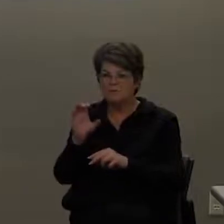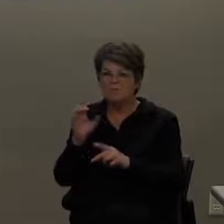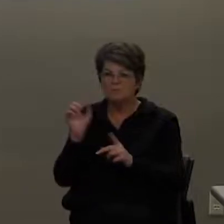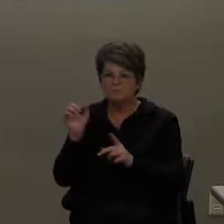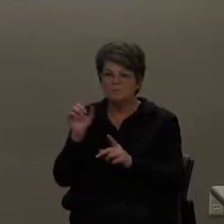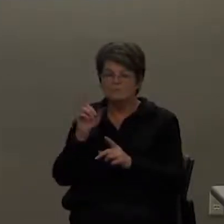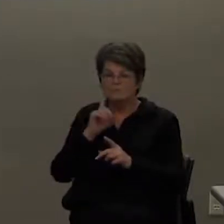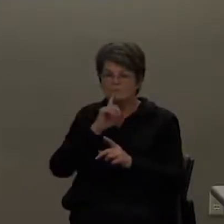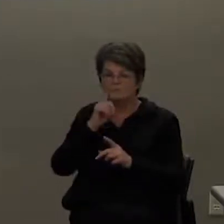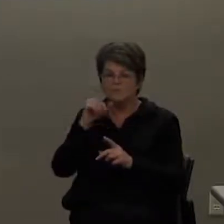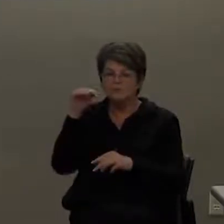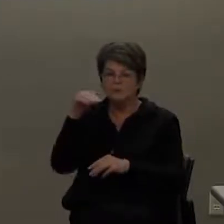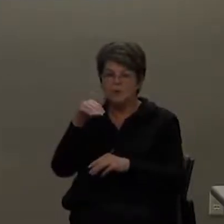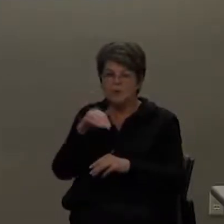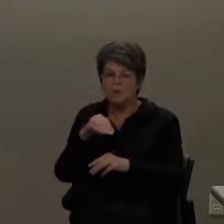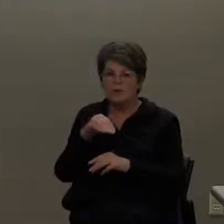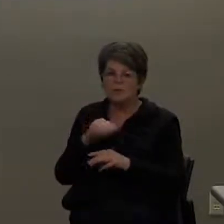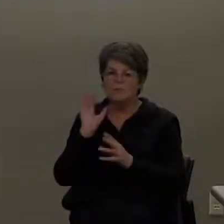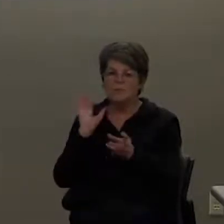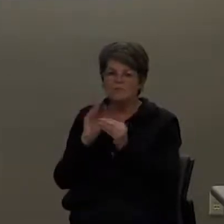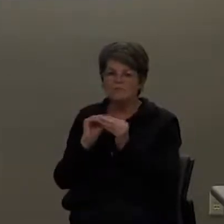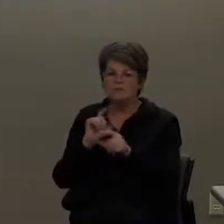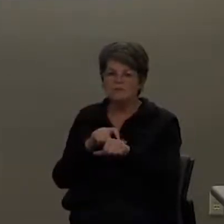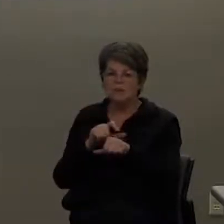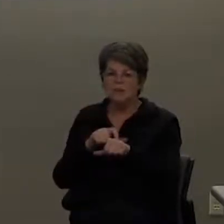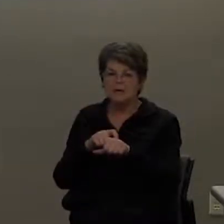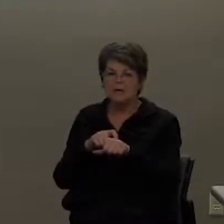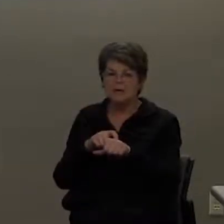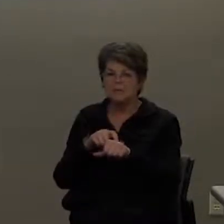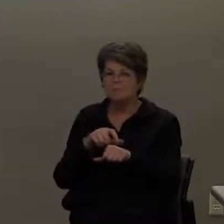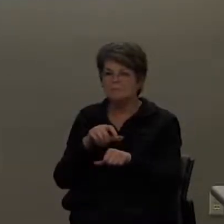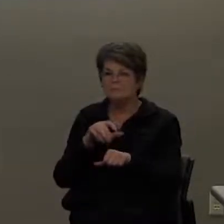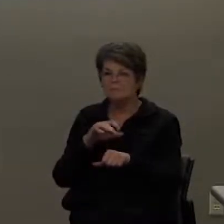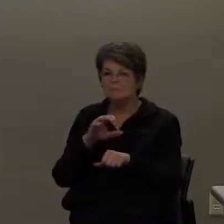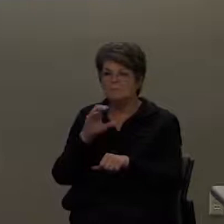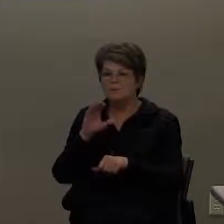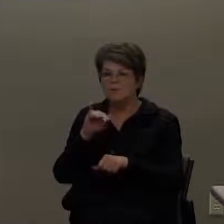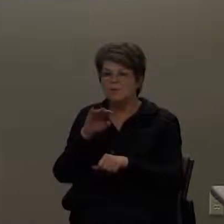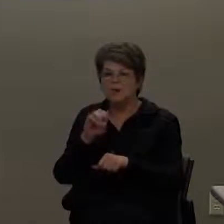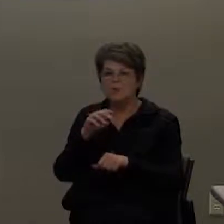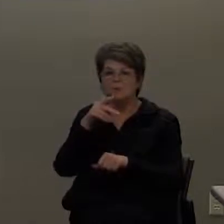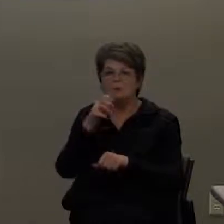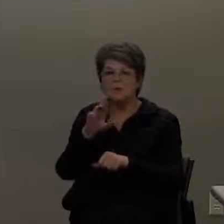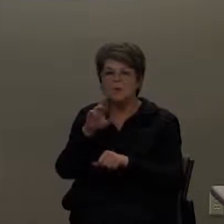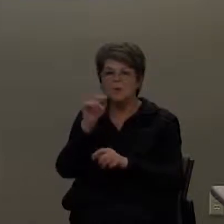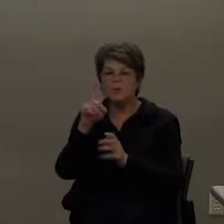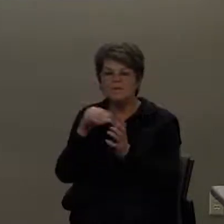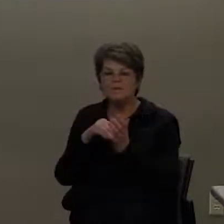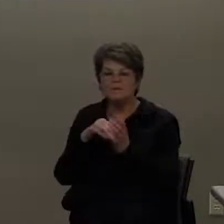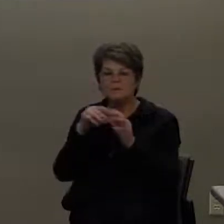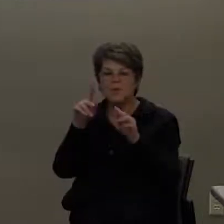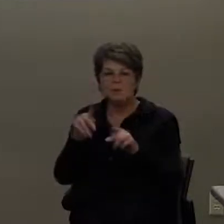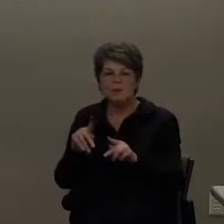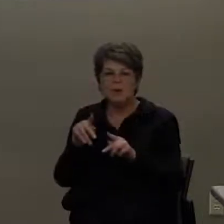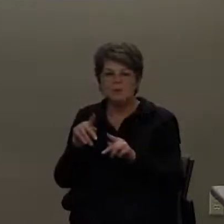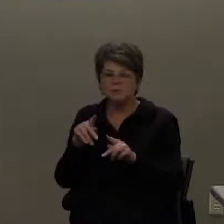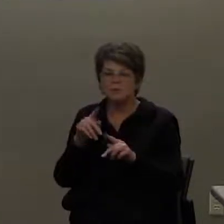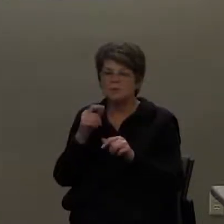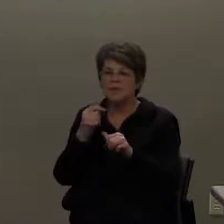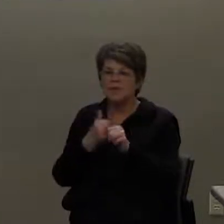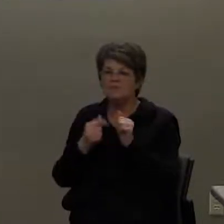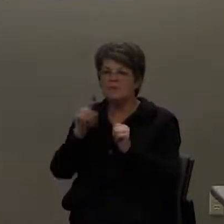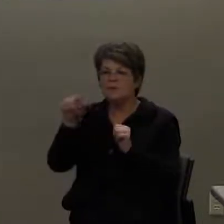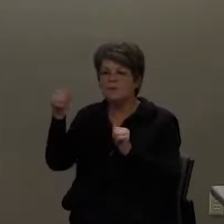rates actually have been dropping over time, just on a crime per 1,000 persons basis, where everyone else has